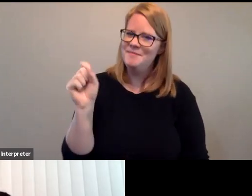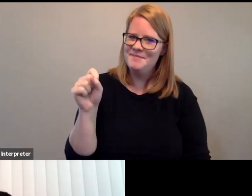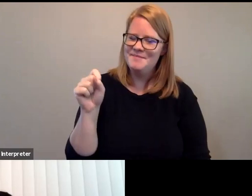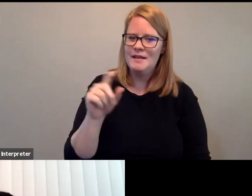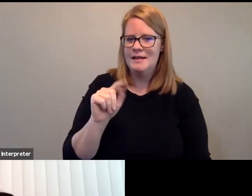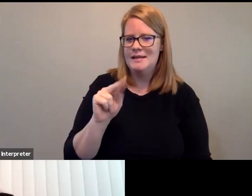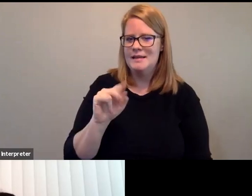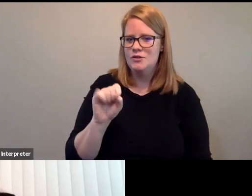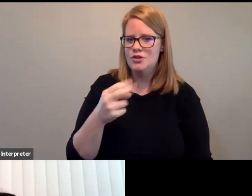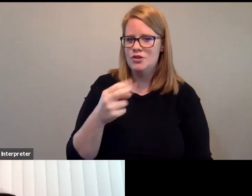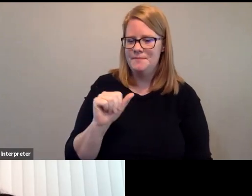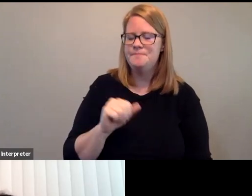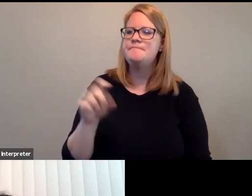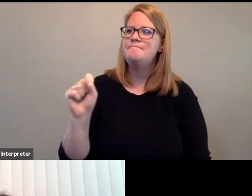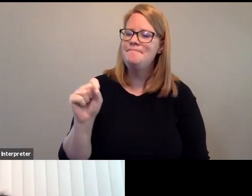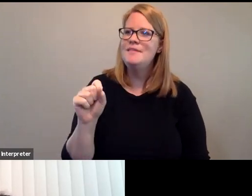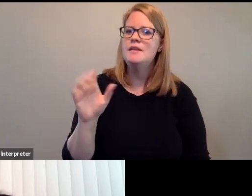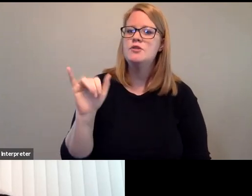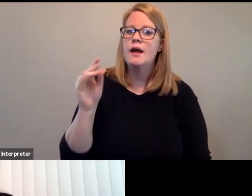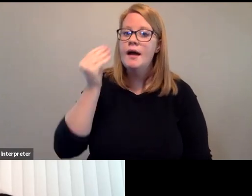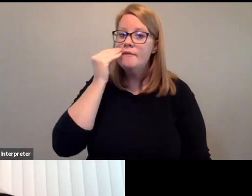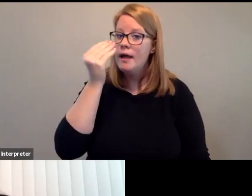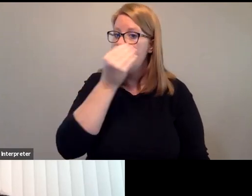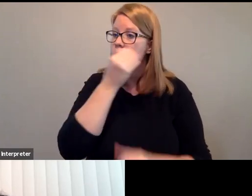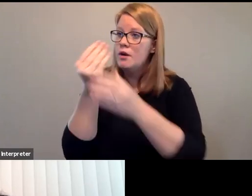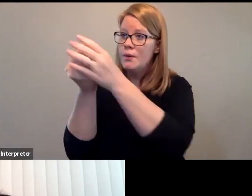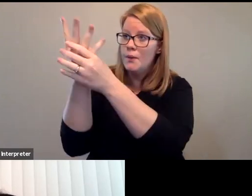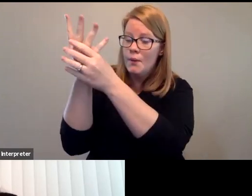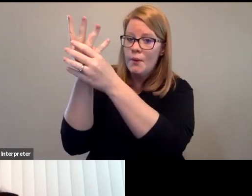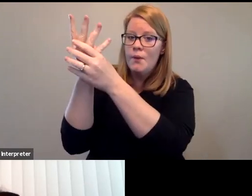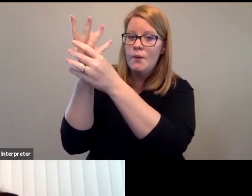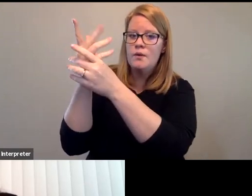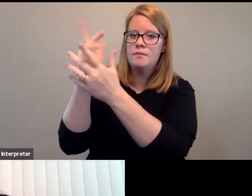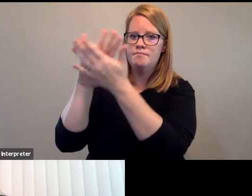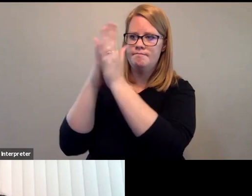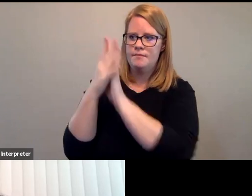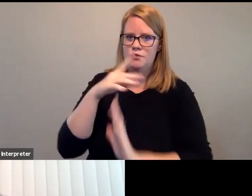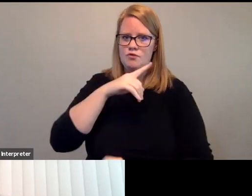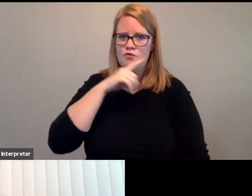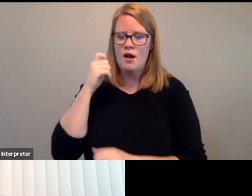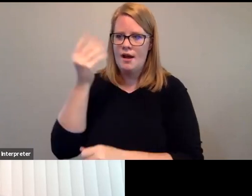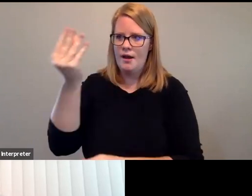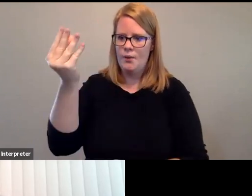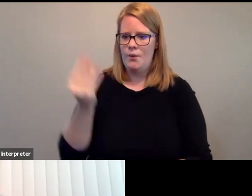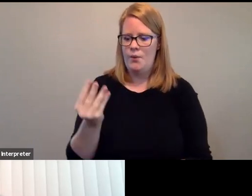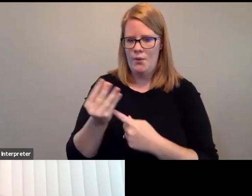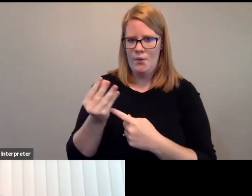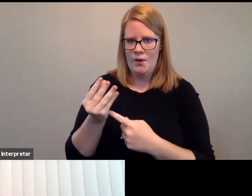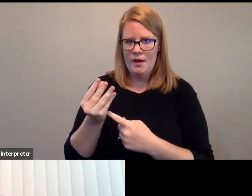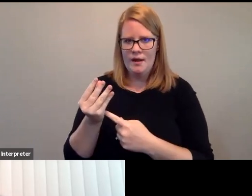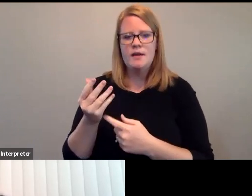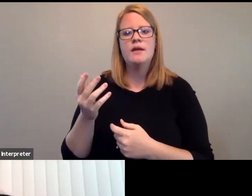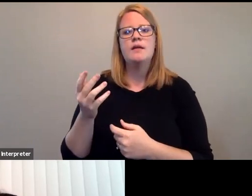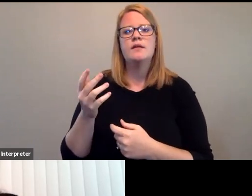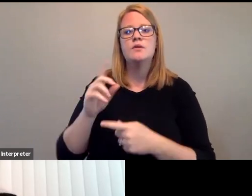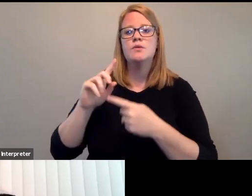flour dries up and turns into the bottom piece of that flour turns into the fruit. That starts to get larger and larger, and